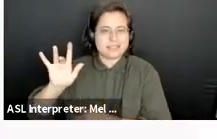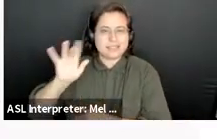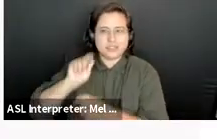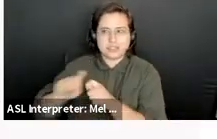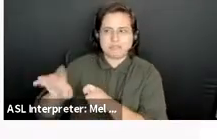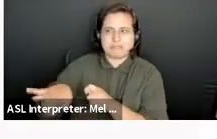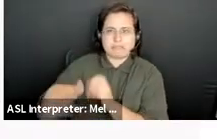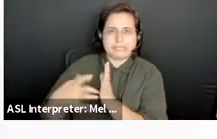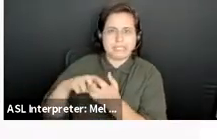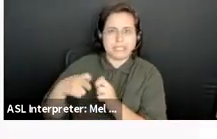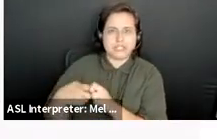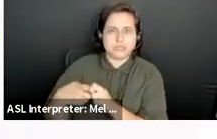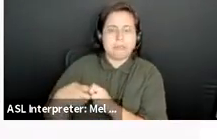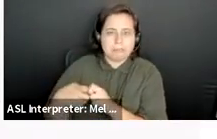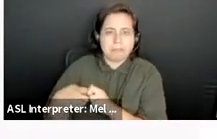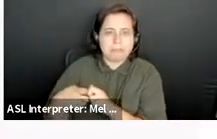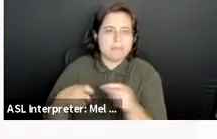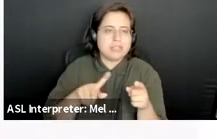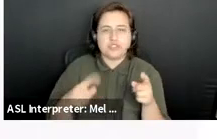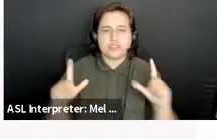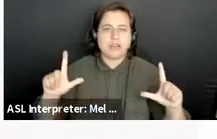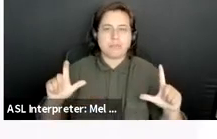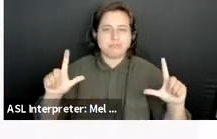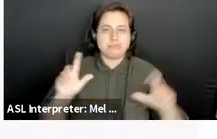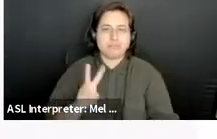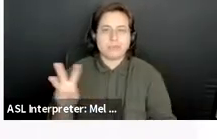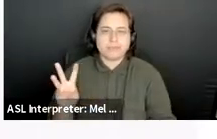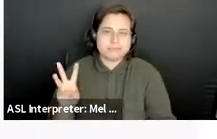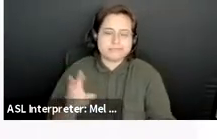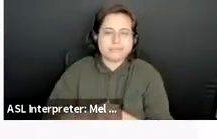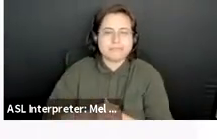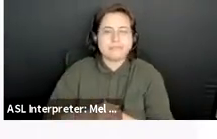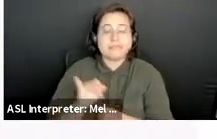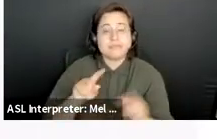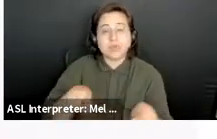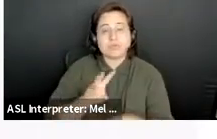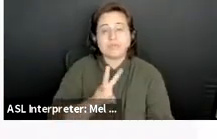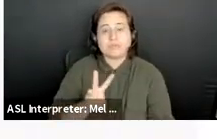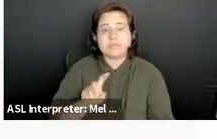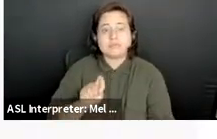of the page. This is just a screen grab of the website. But if you go to